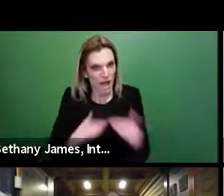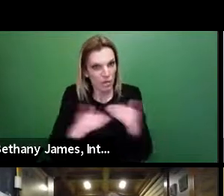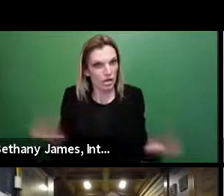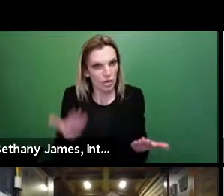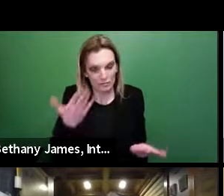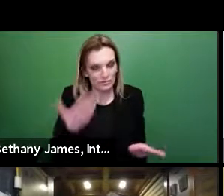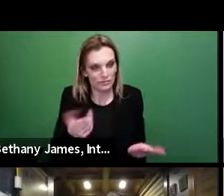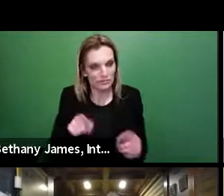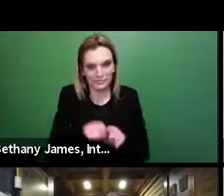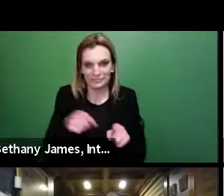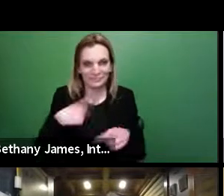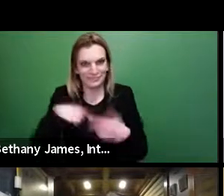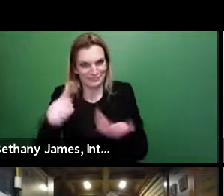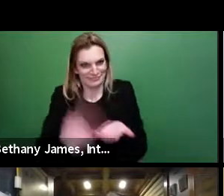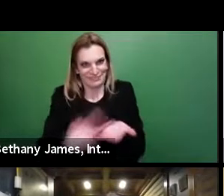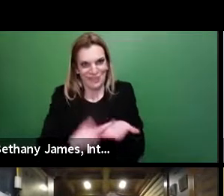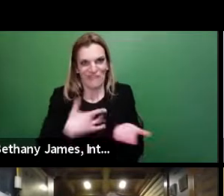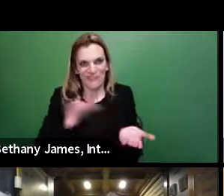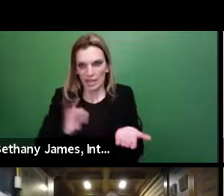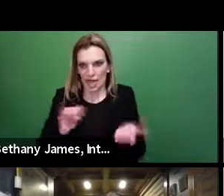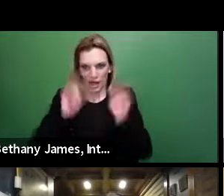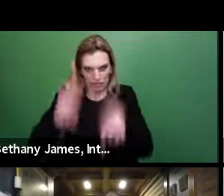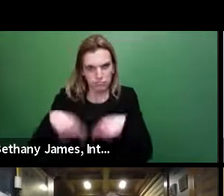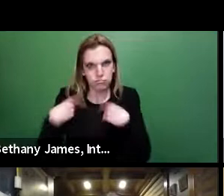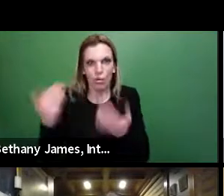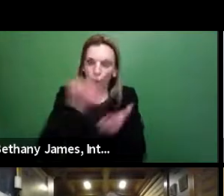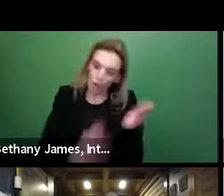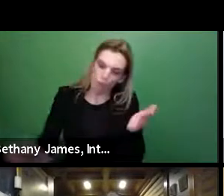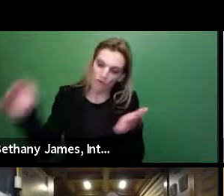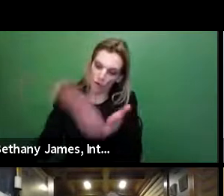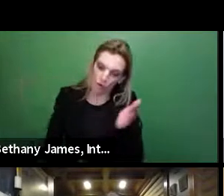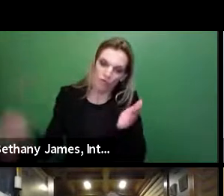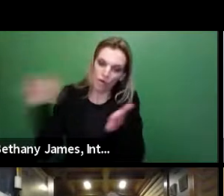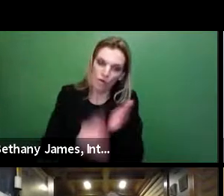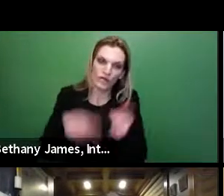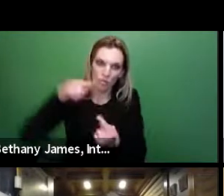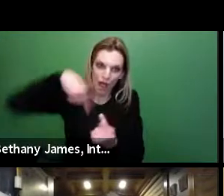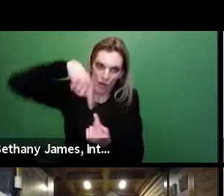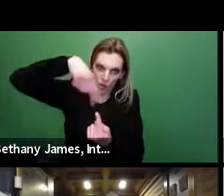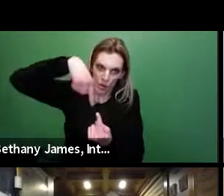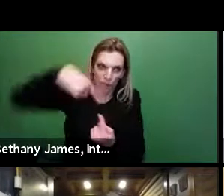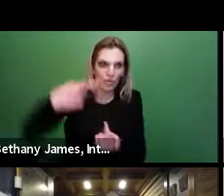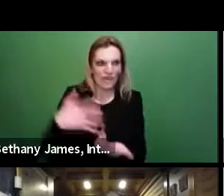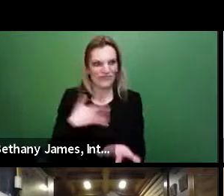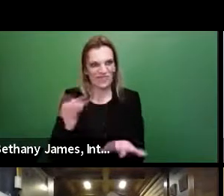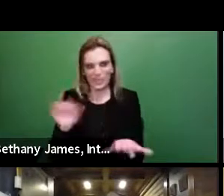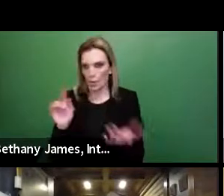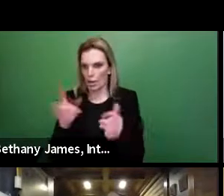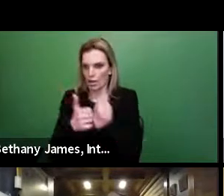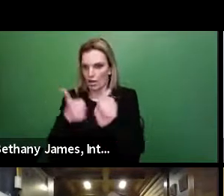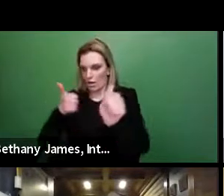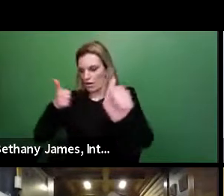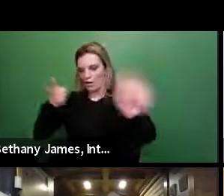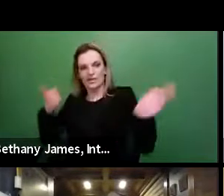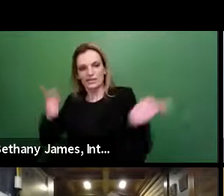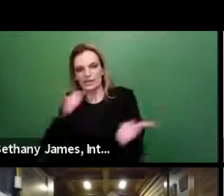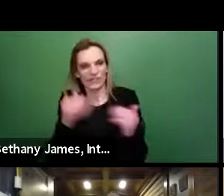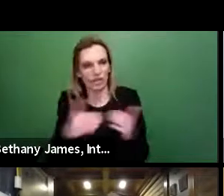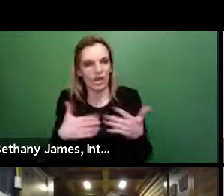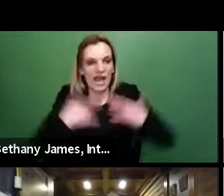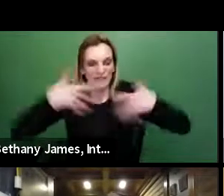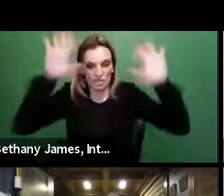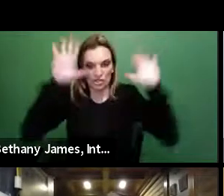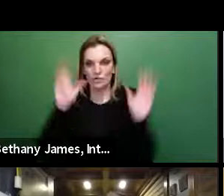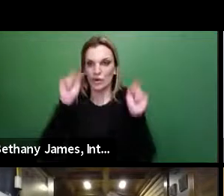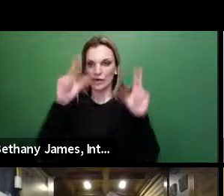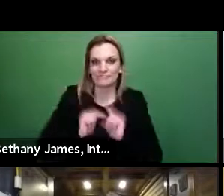having this conversation, quite frankly, too long, and people are falling further and further behind and deeper in the hole. I'm finished, Madam